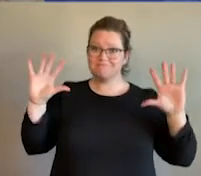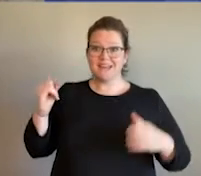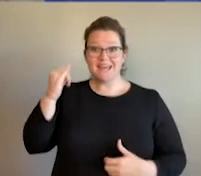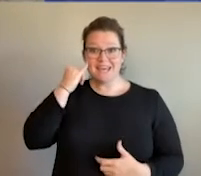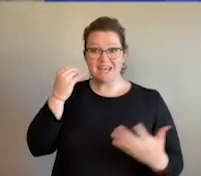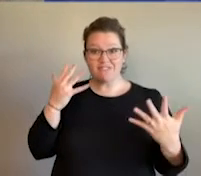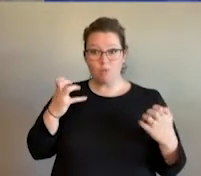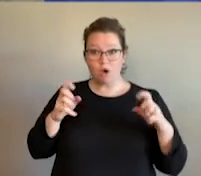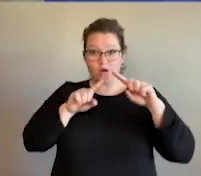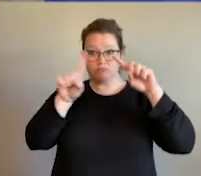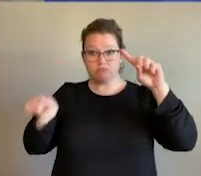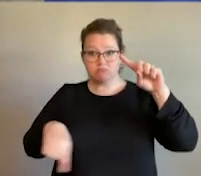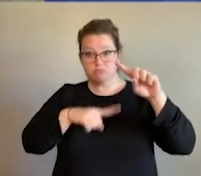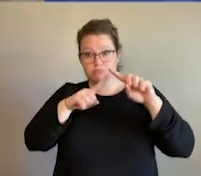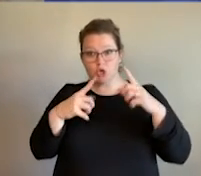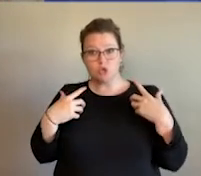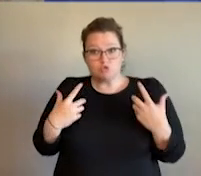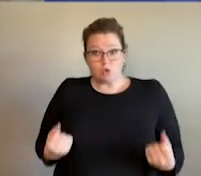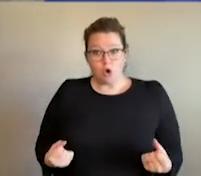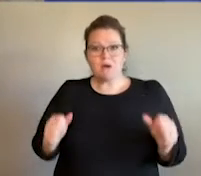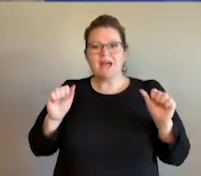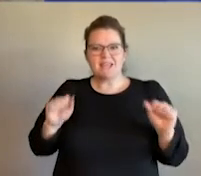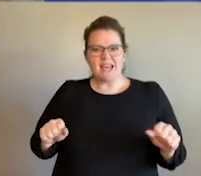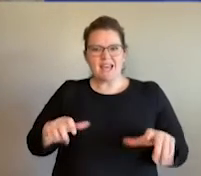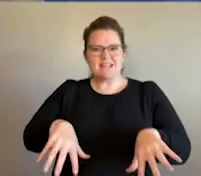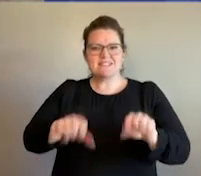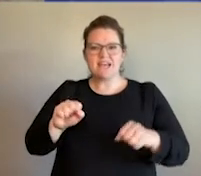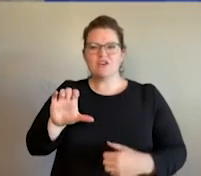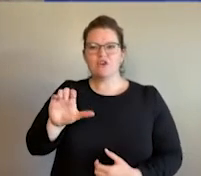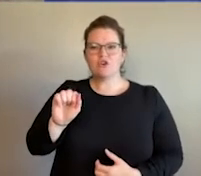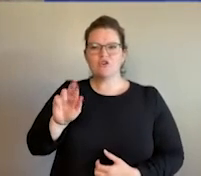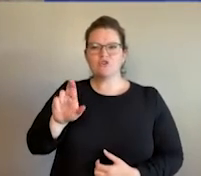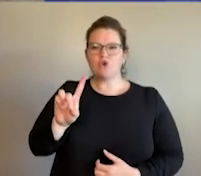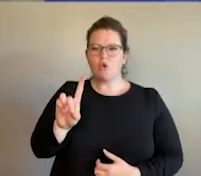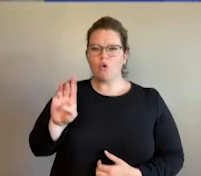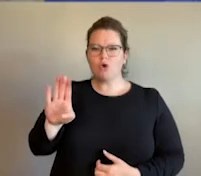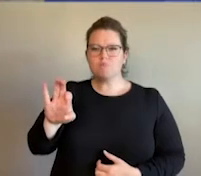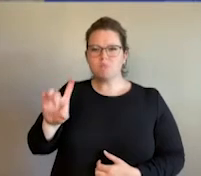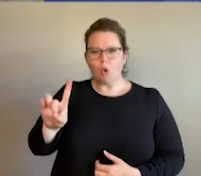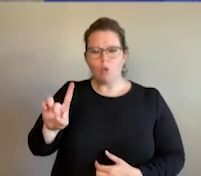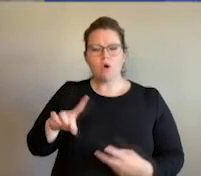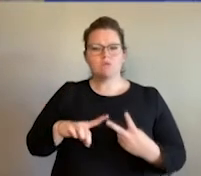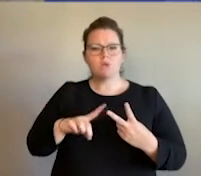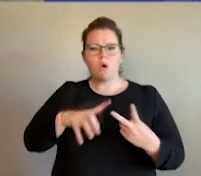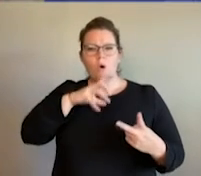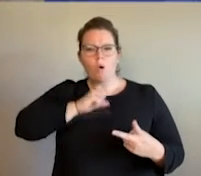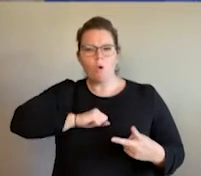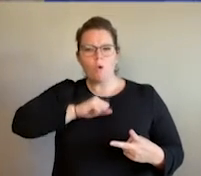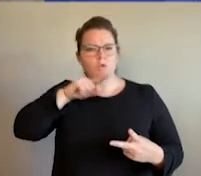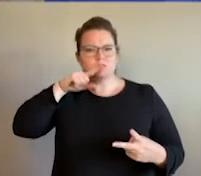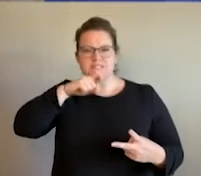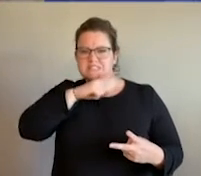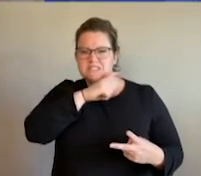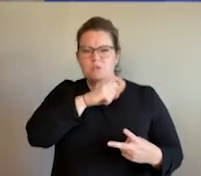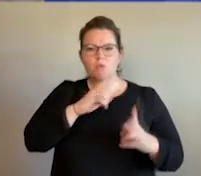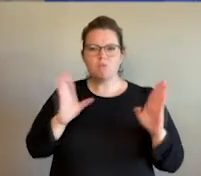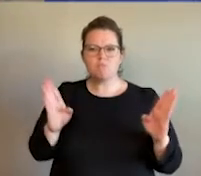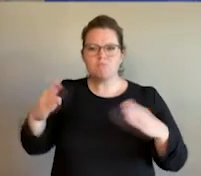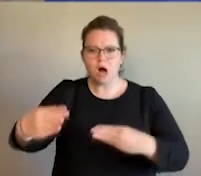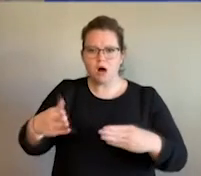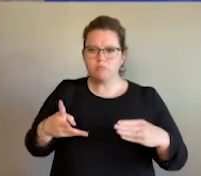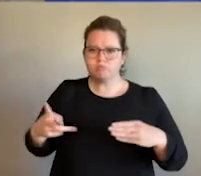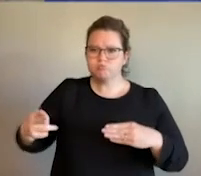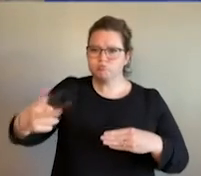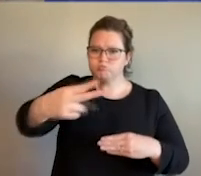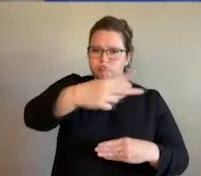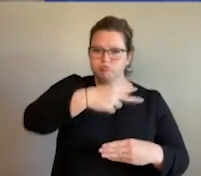your wheel to be a little sturdier, you could glue it to cardboard or an old cereal box, and then cut out that into a